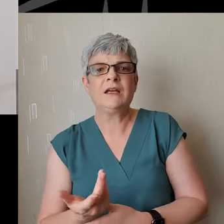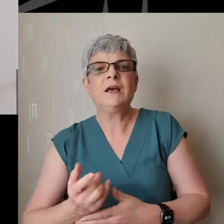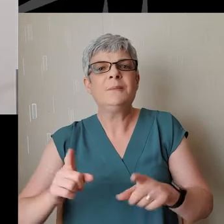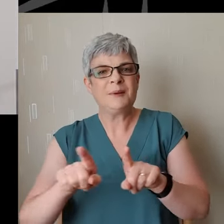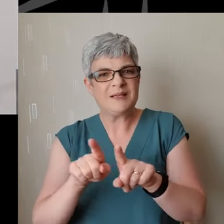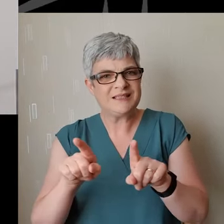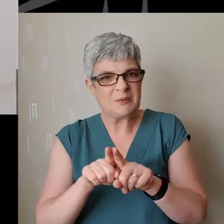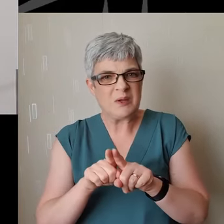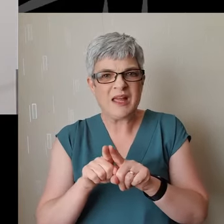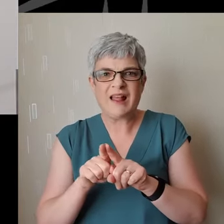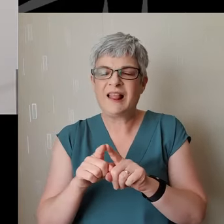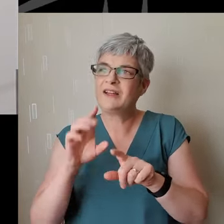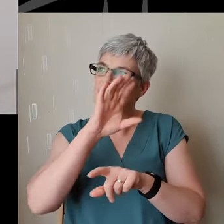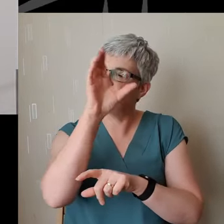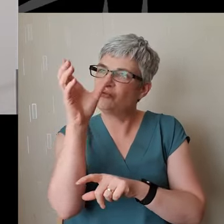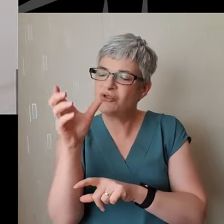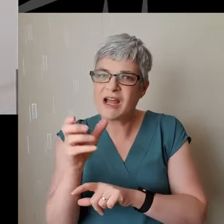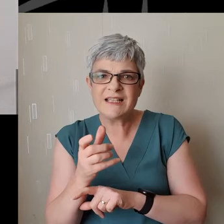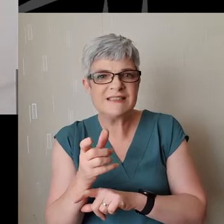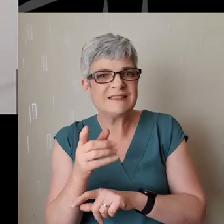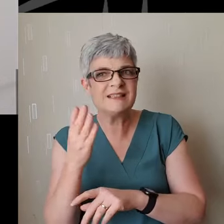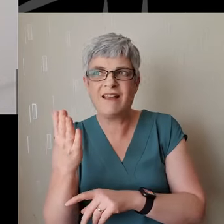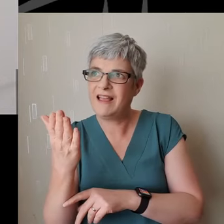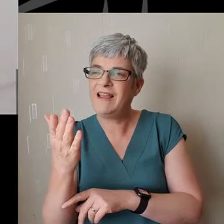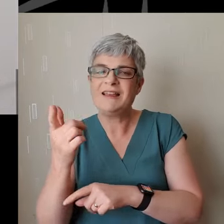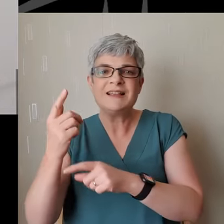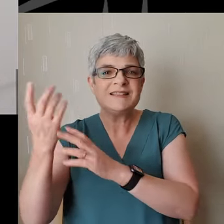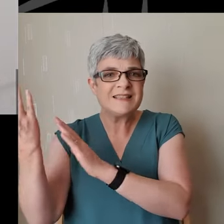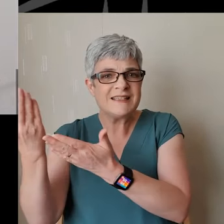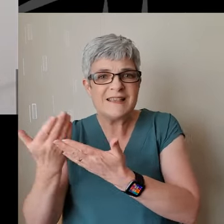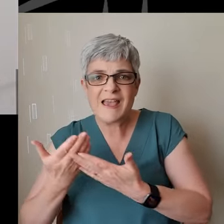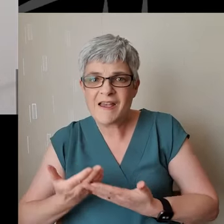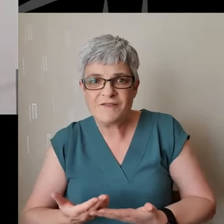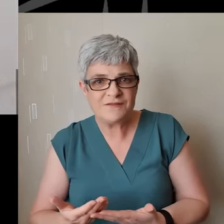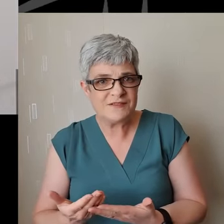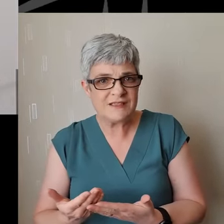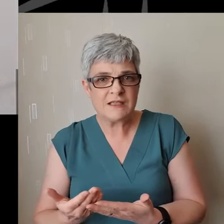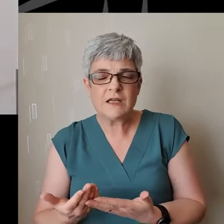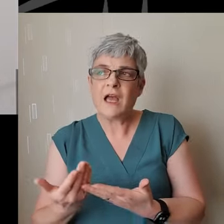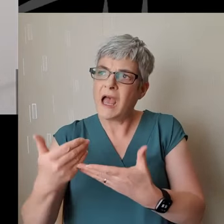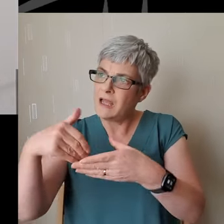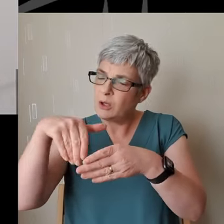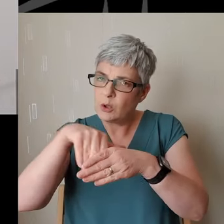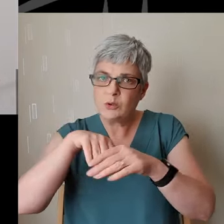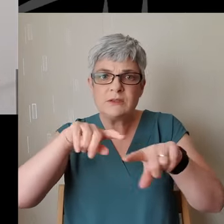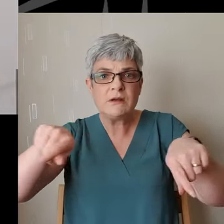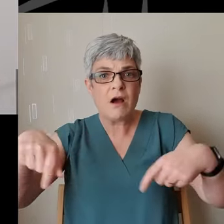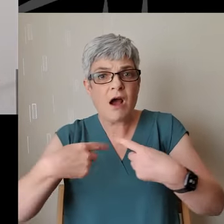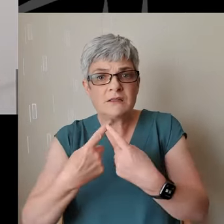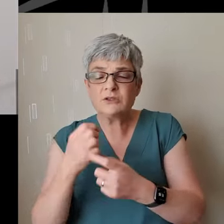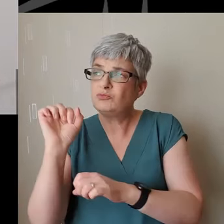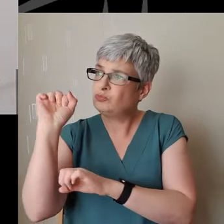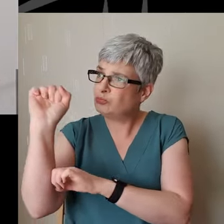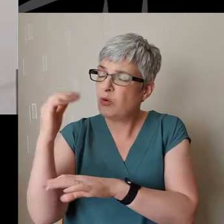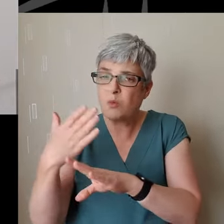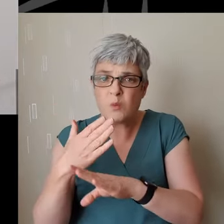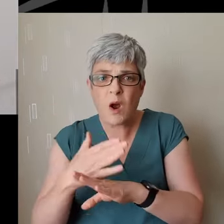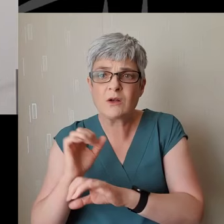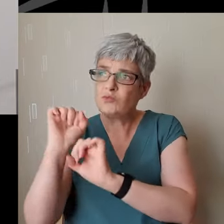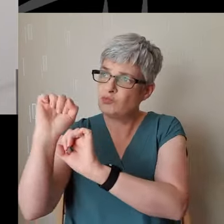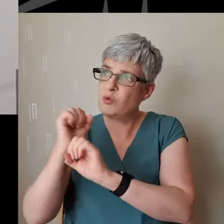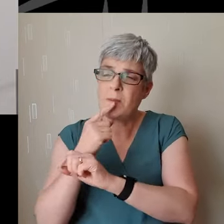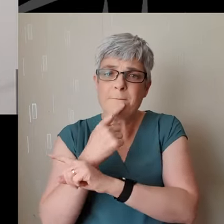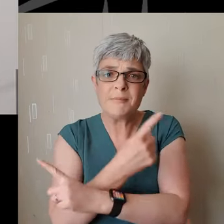but also for the gift of Christ as a Savior and for including us in your work and your mission and your purposes in the